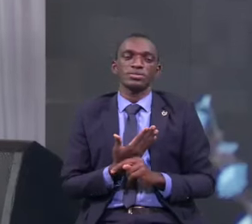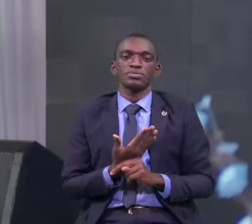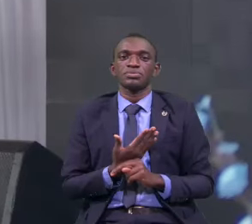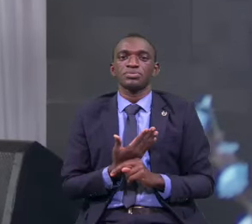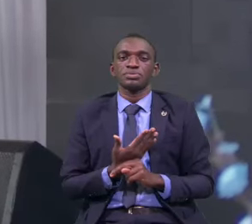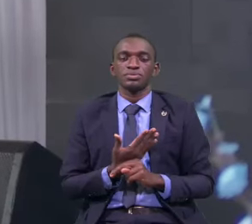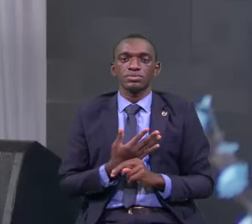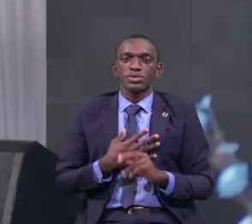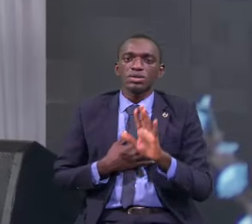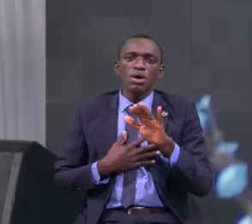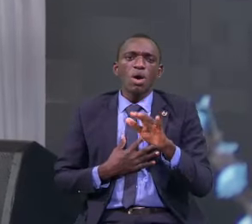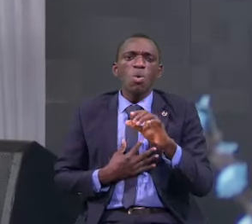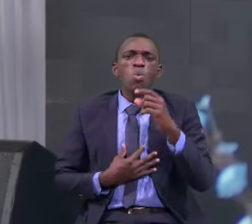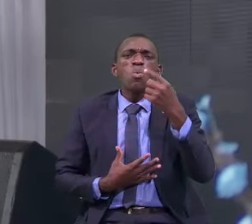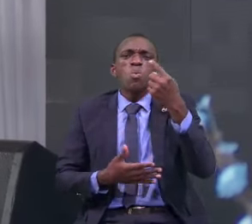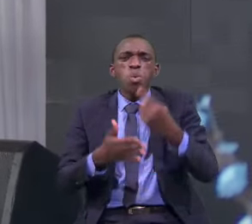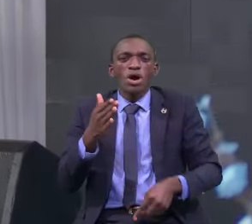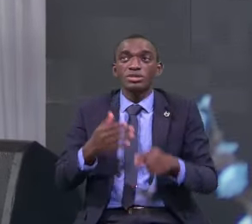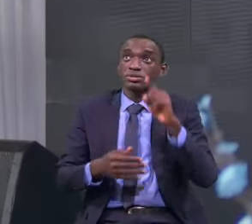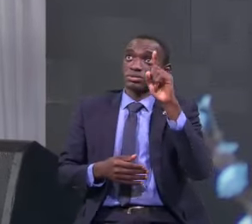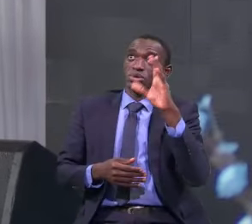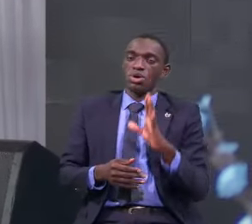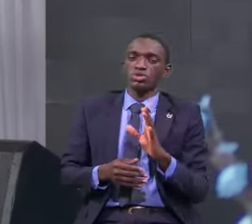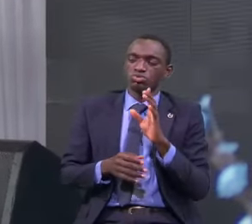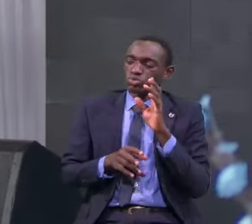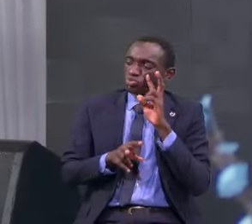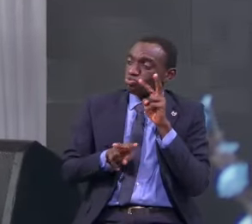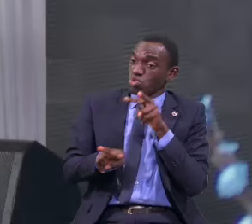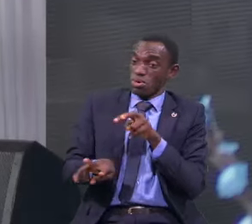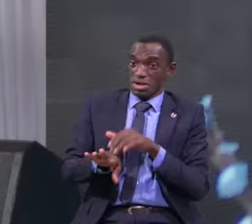What is it? God will look at your life and